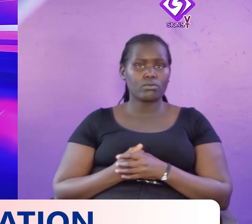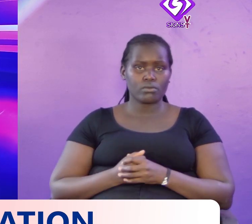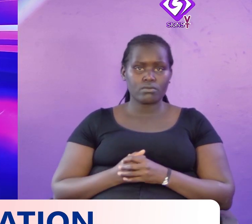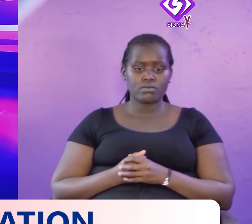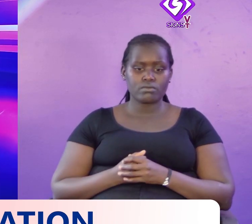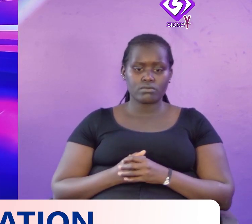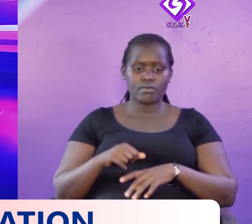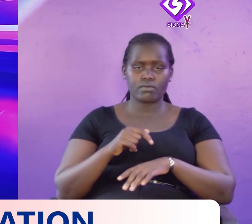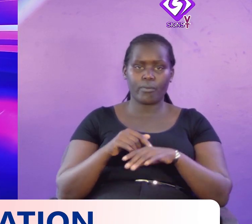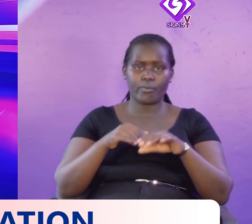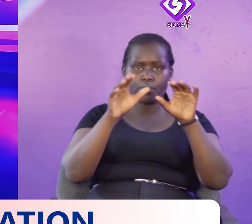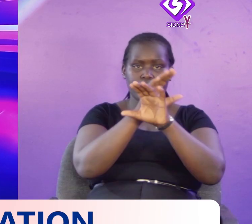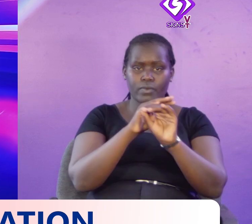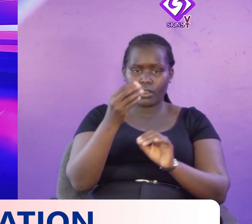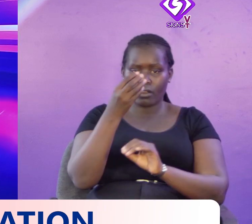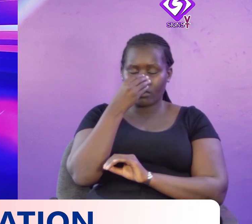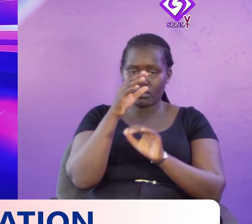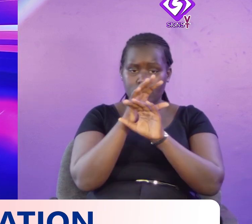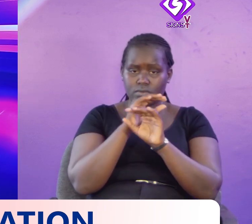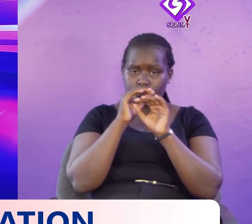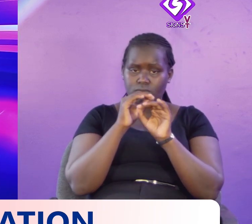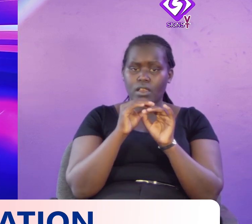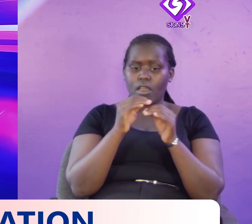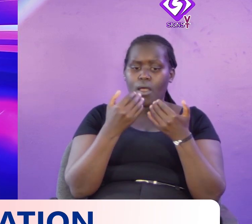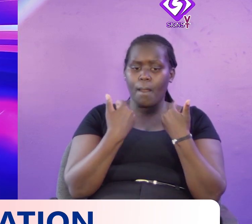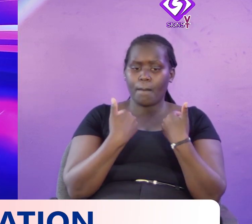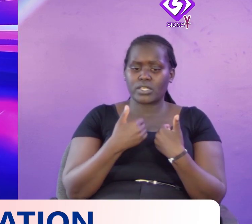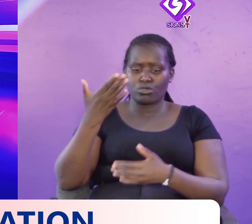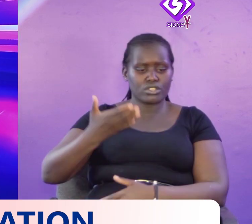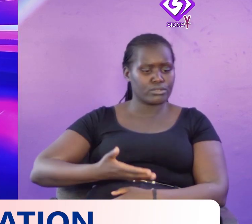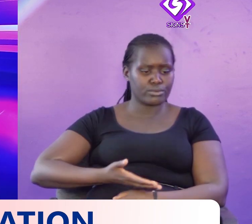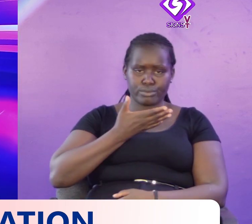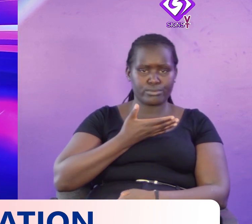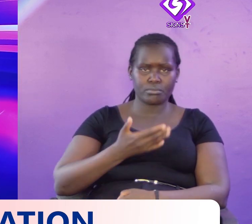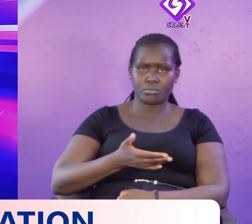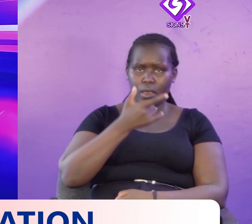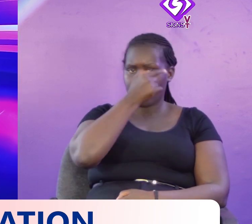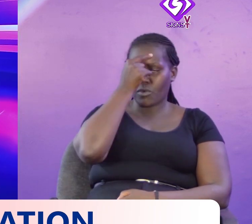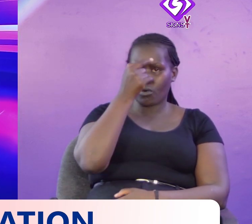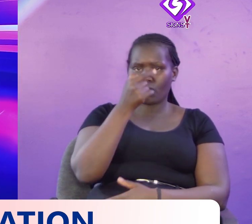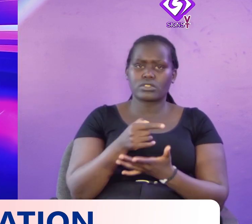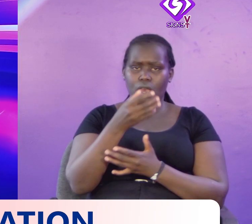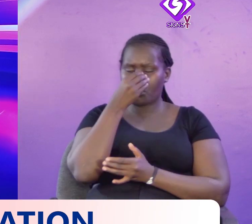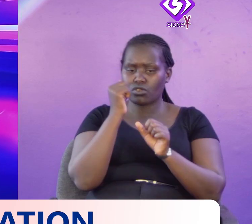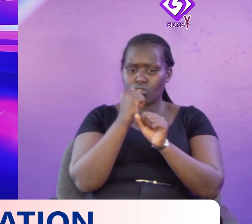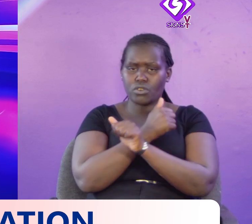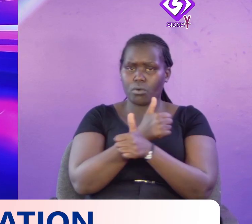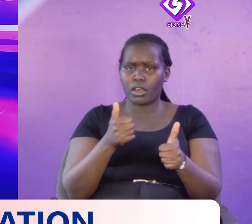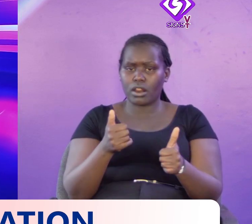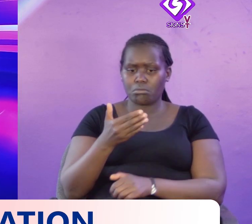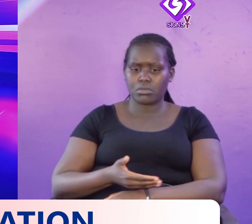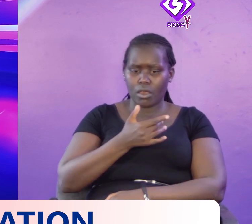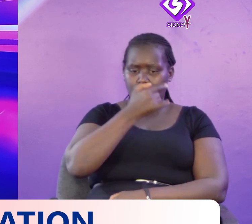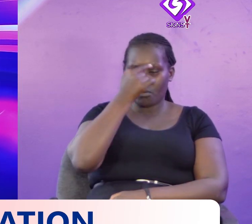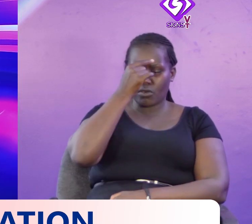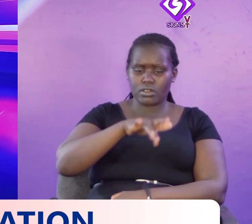Dr. Ruto is the president, yes, mtu anakasirika na sisi anakasirika because Mr. Ruto is not doing well. Yes. Anakasirika because ana